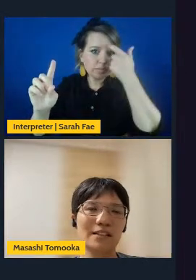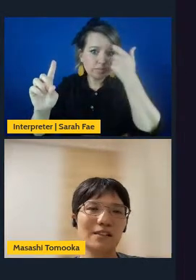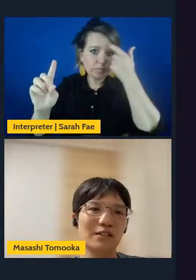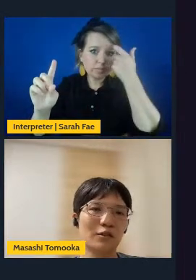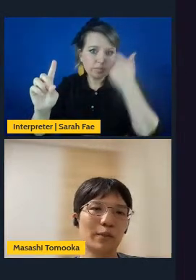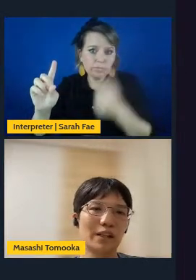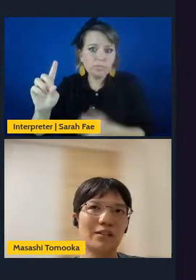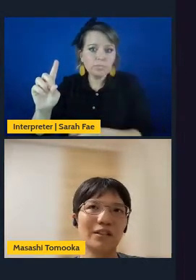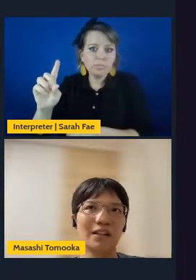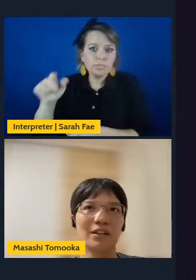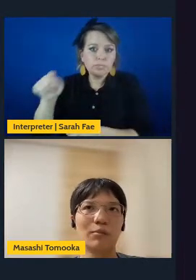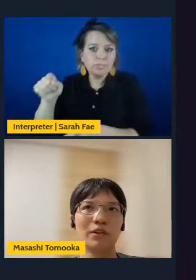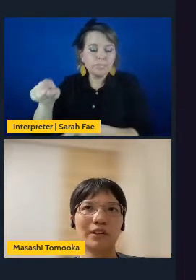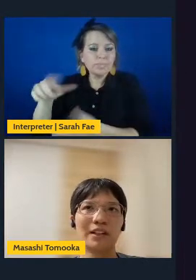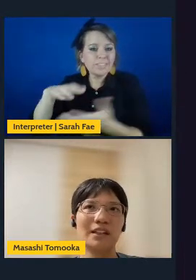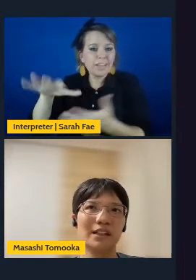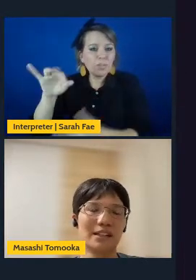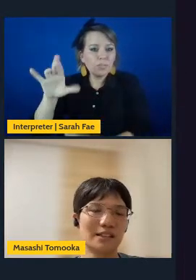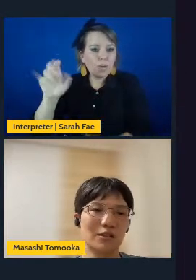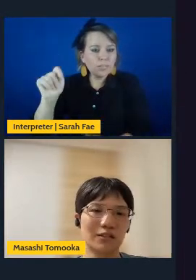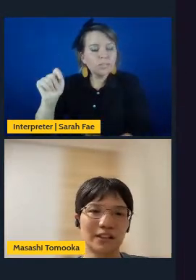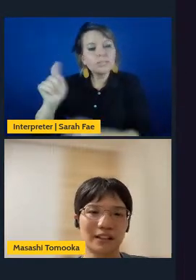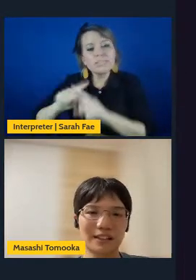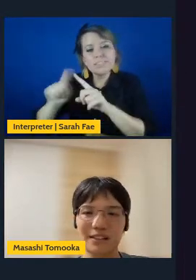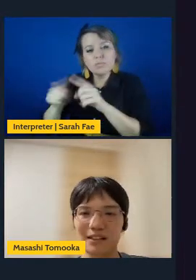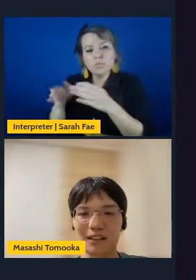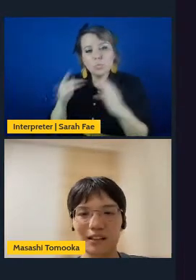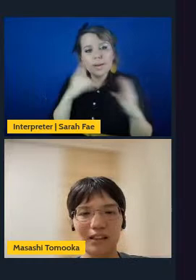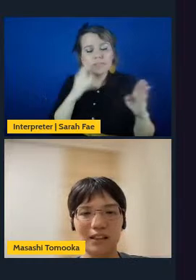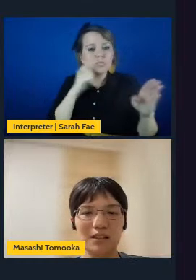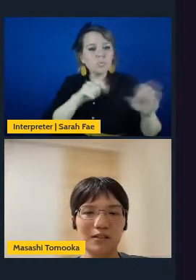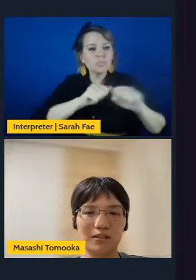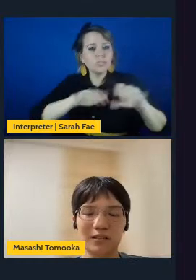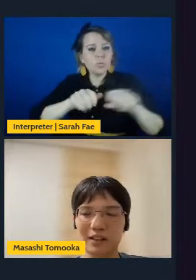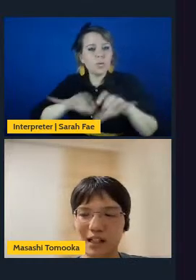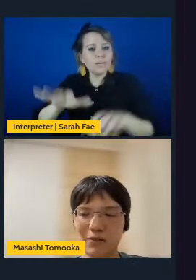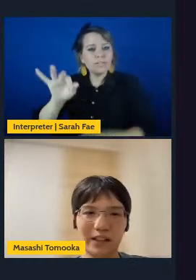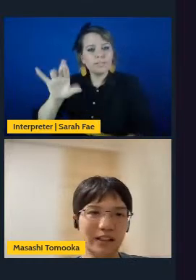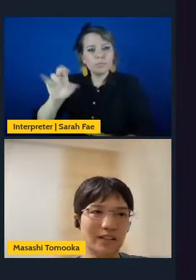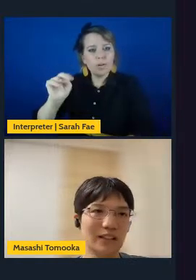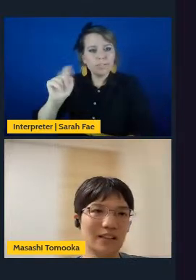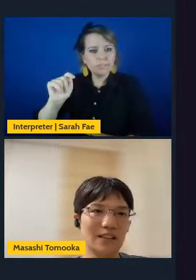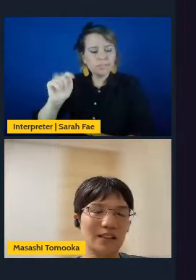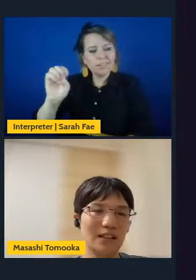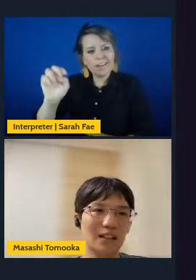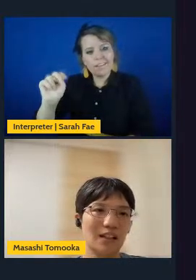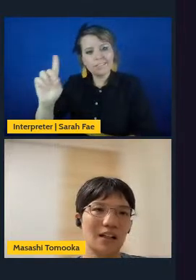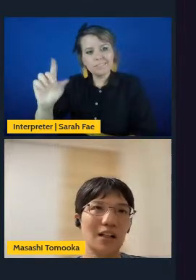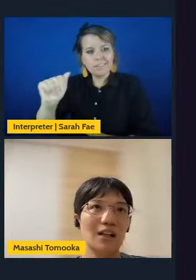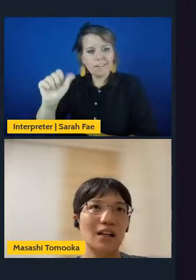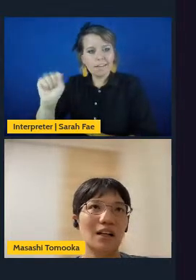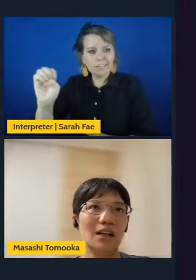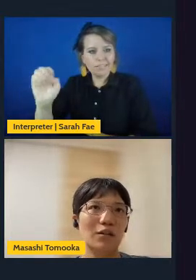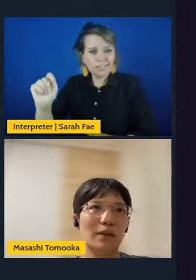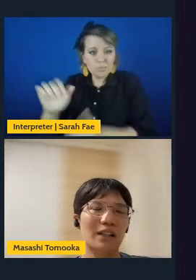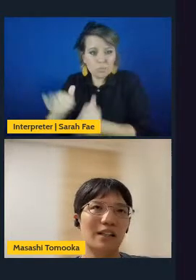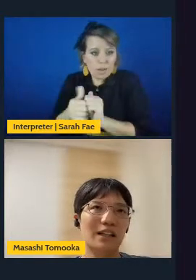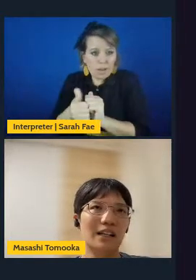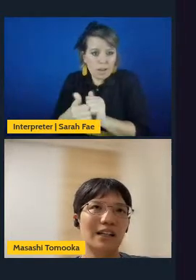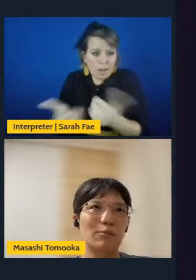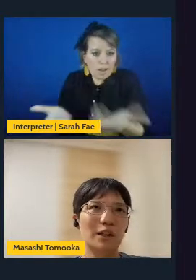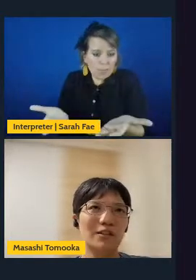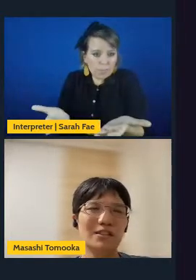several ways to build and deploy these front-end assets. So how we can do that?